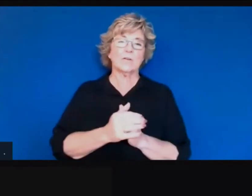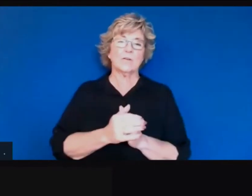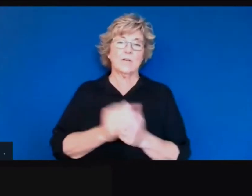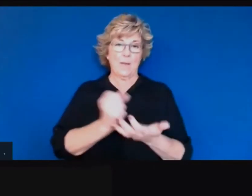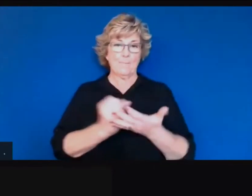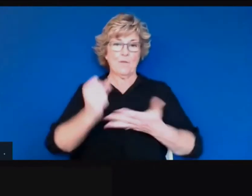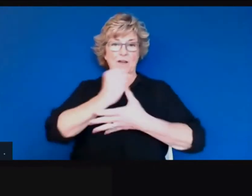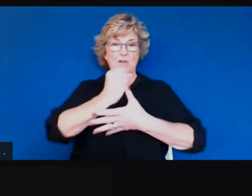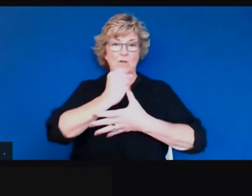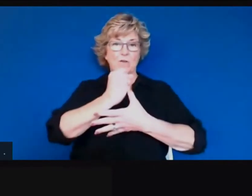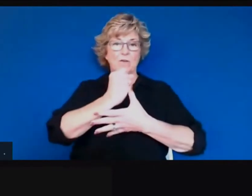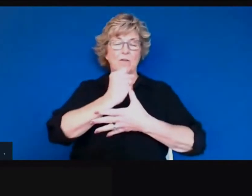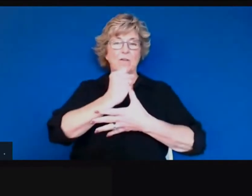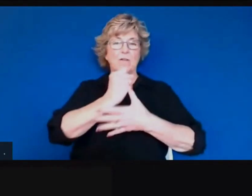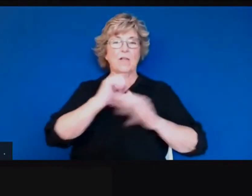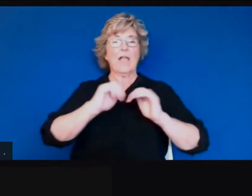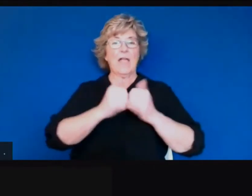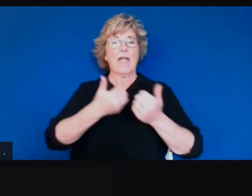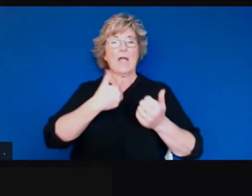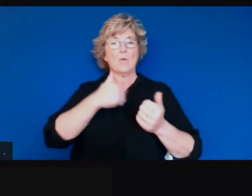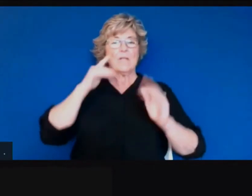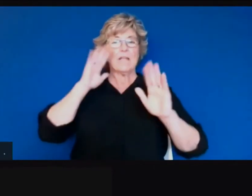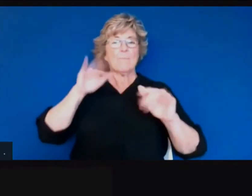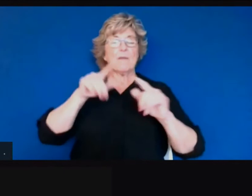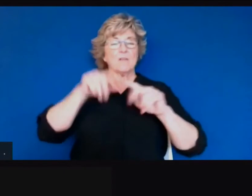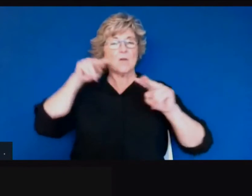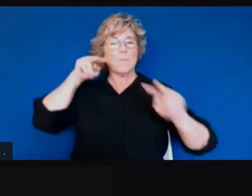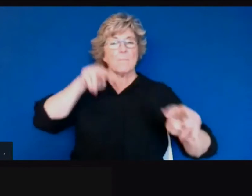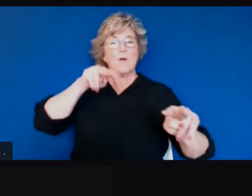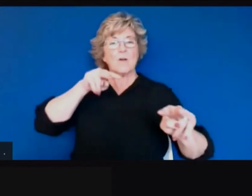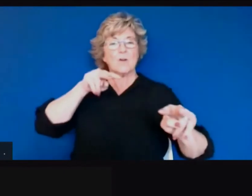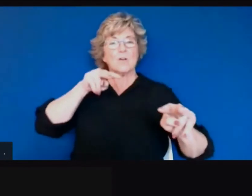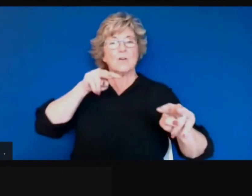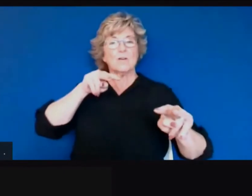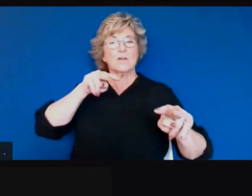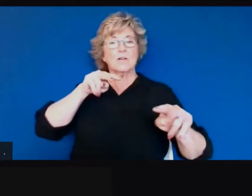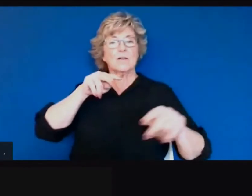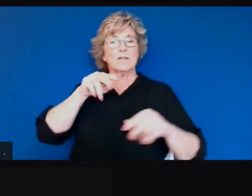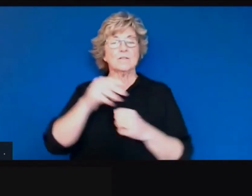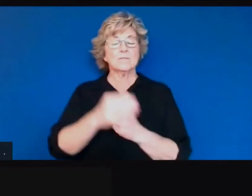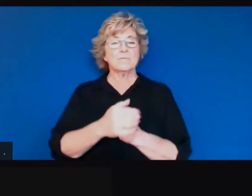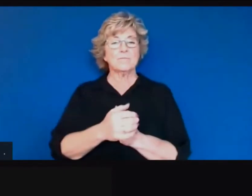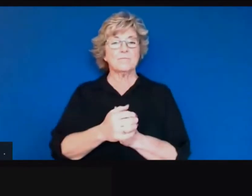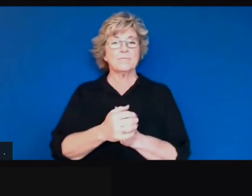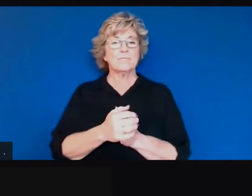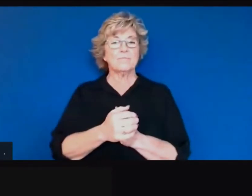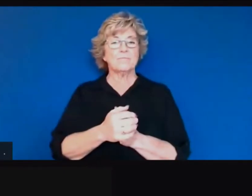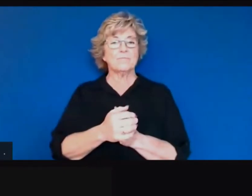prioritizations, but how we expect to monitor and watch that they are indeed